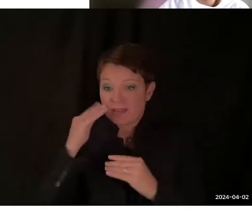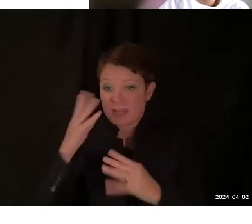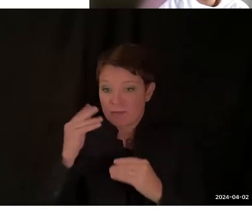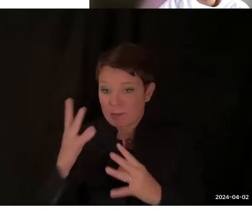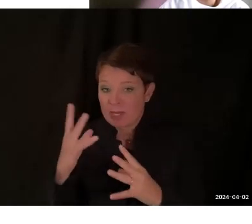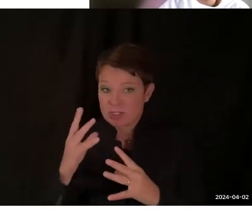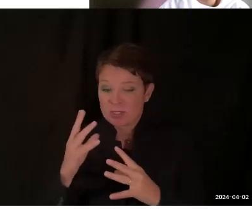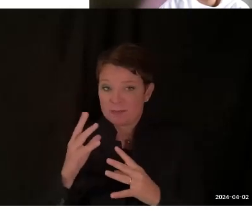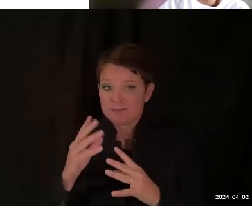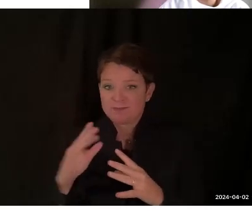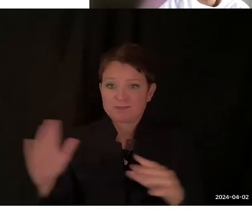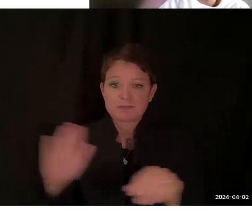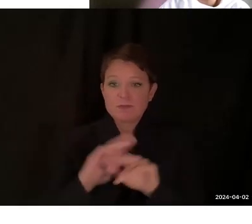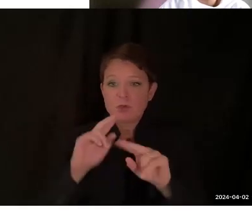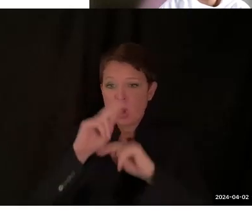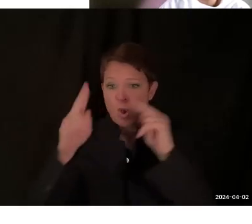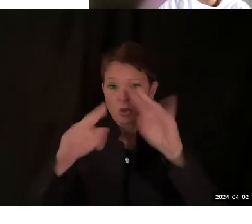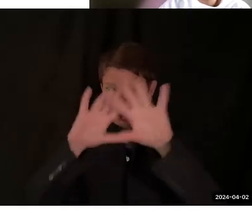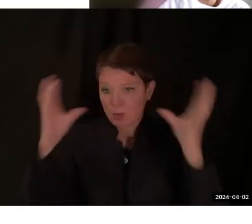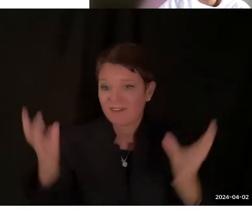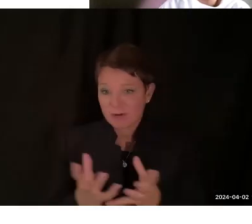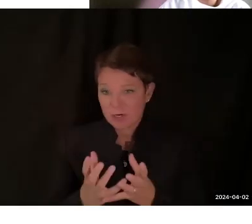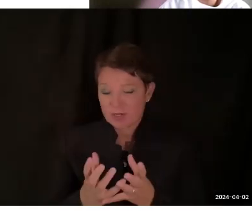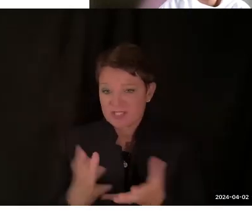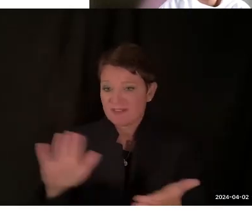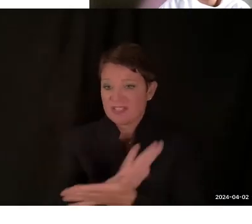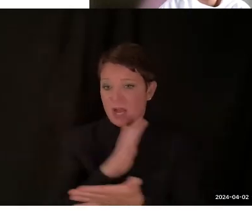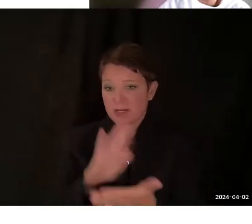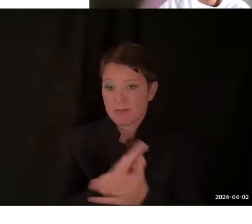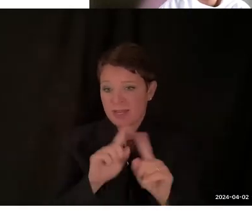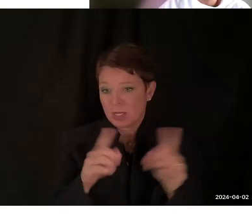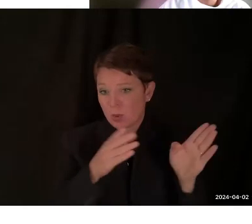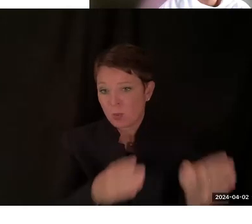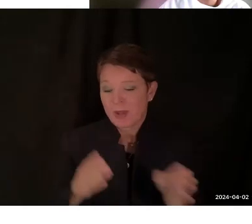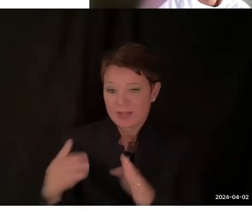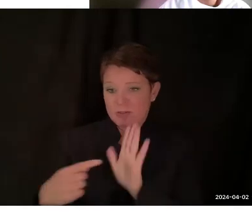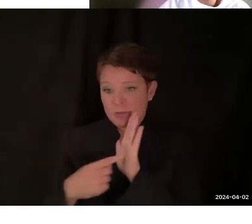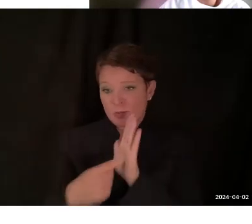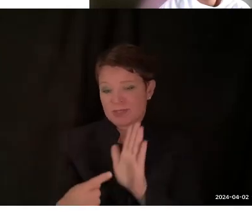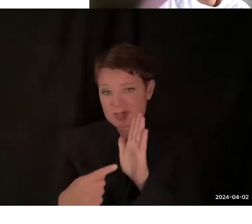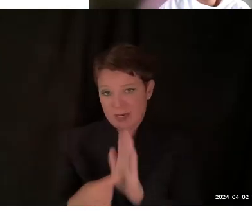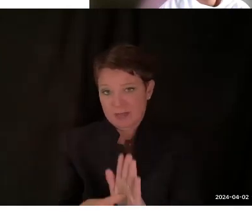I mean, there's a whole universe of documented ways to present